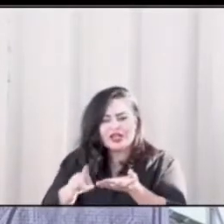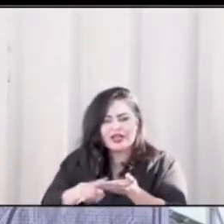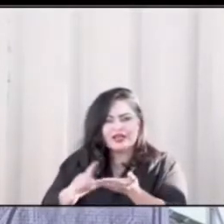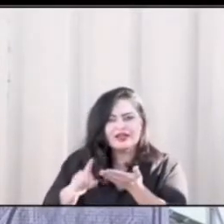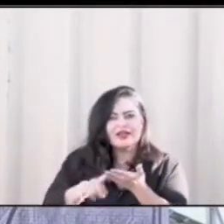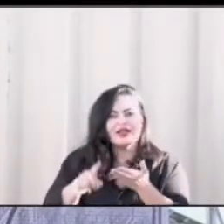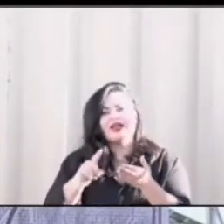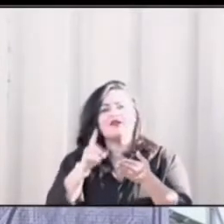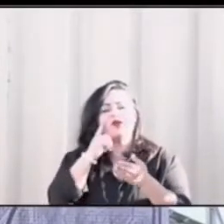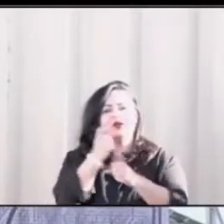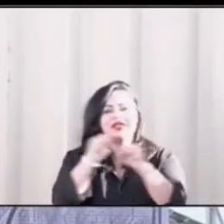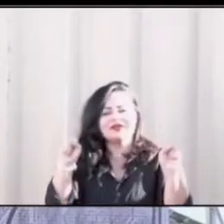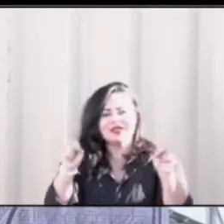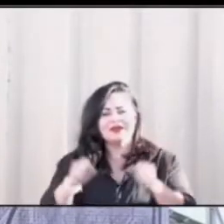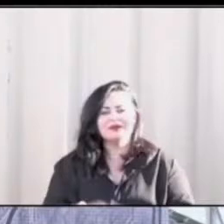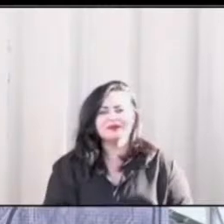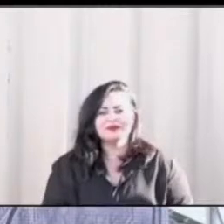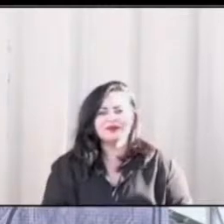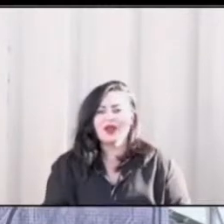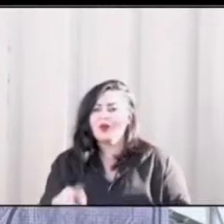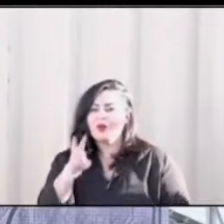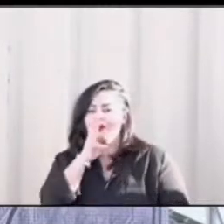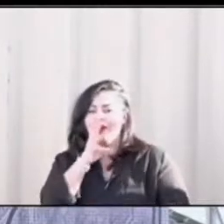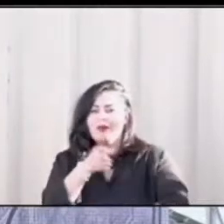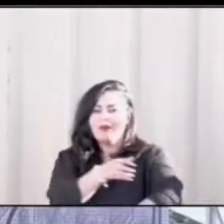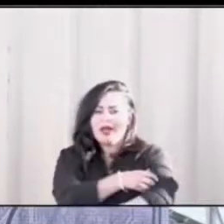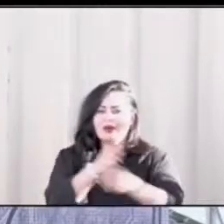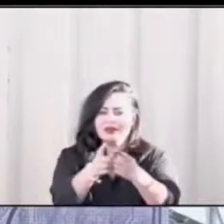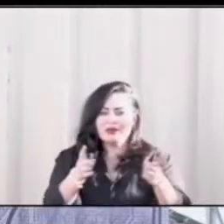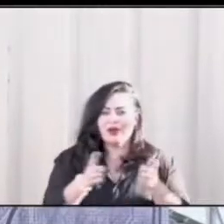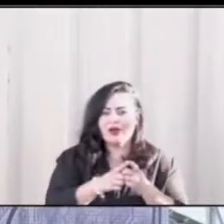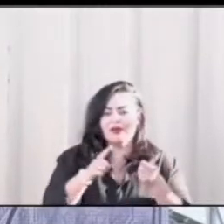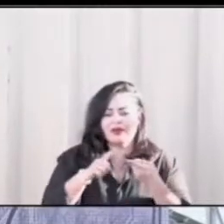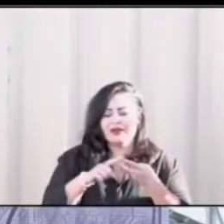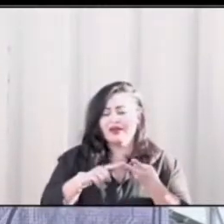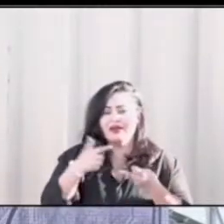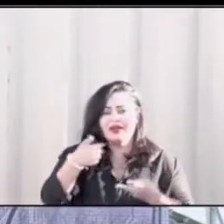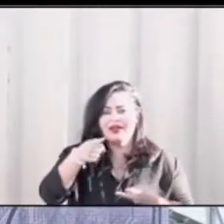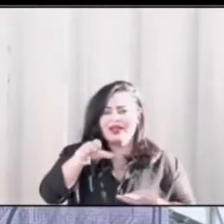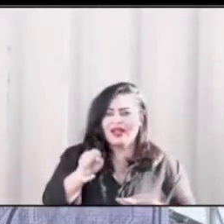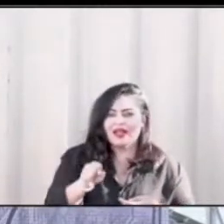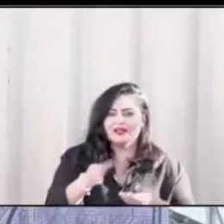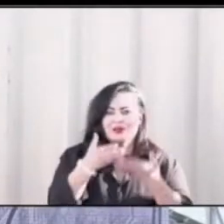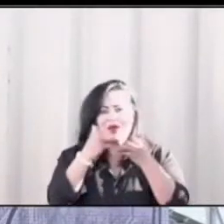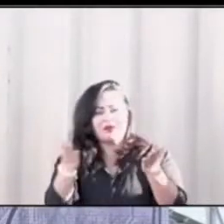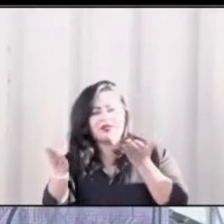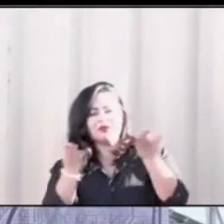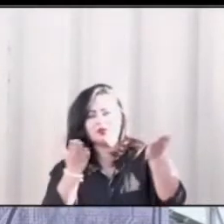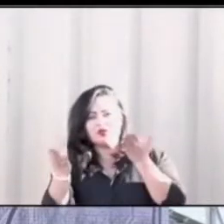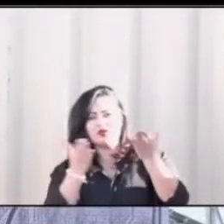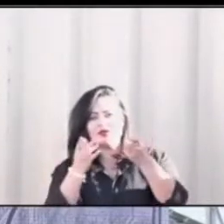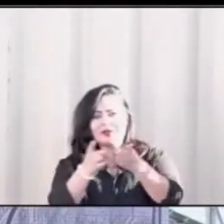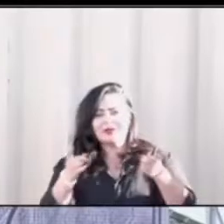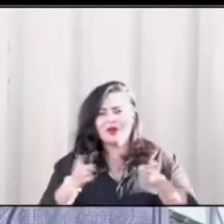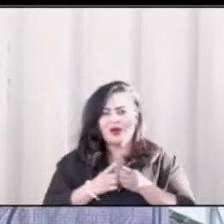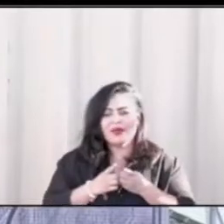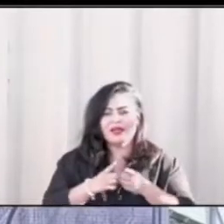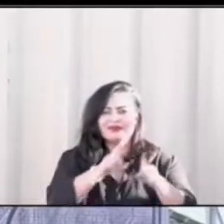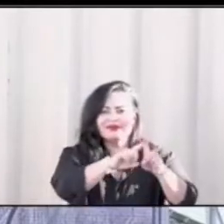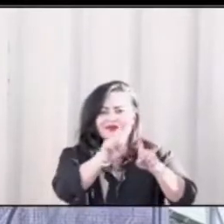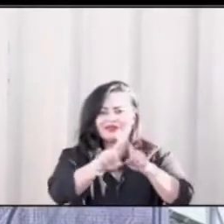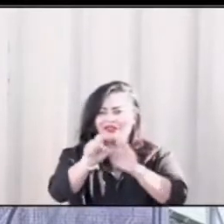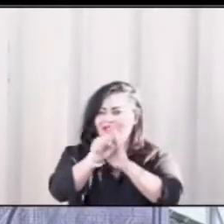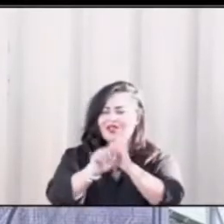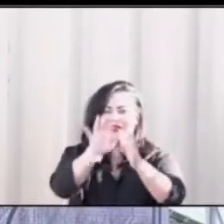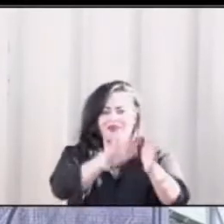being Department of Water and Power, Gas Company, Public Works, LA City Building and Safety, just to